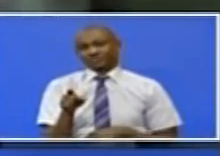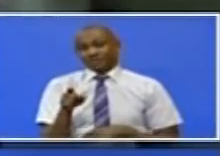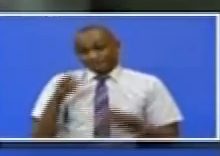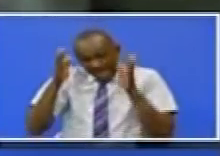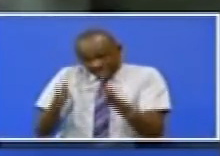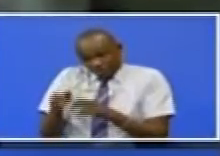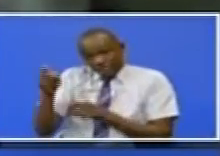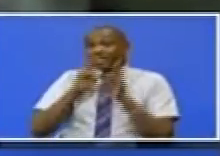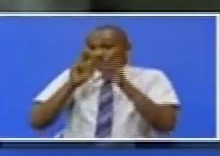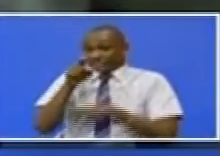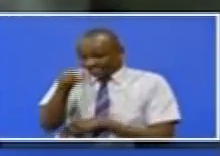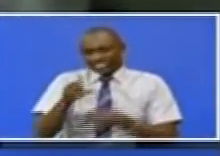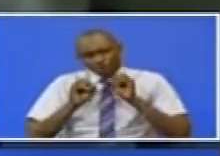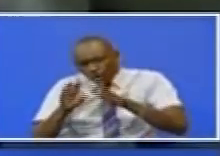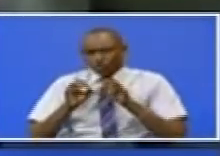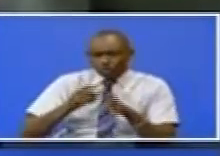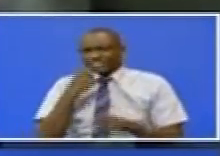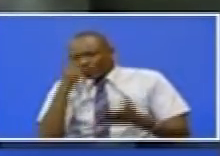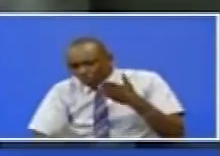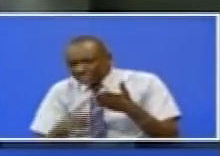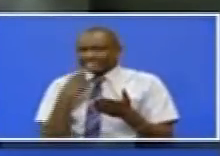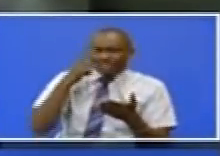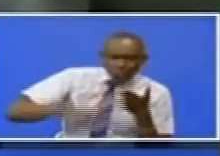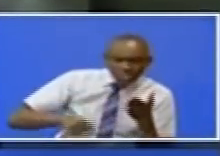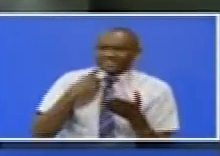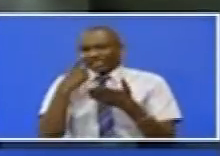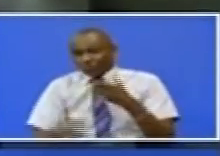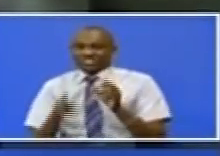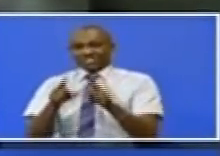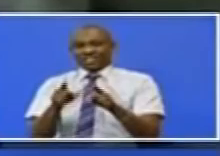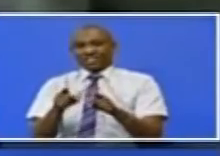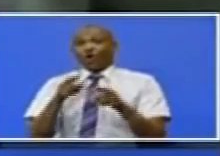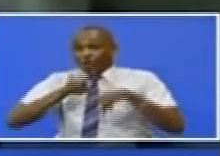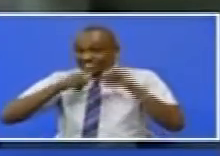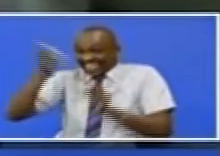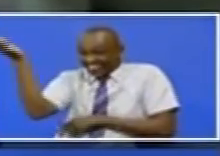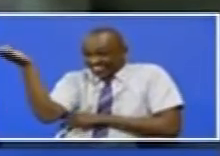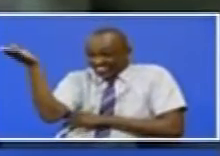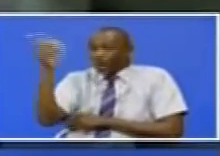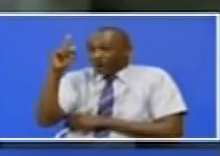accuser, Geoffrey Kiplagat, in one hotel,